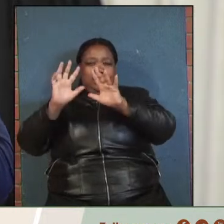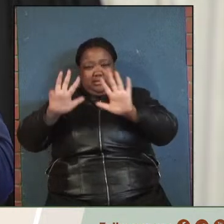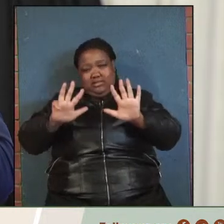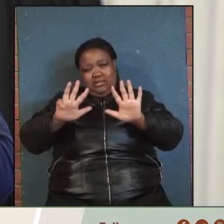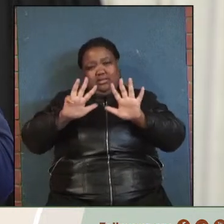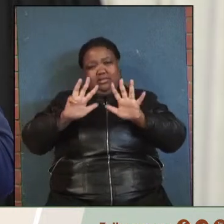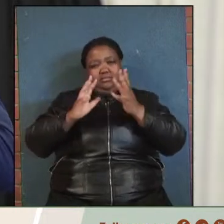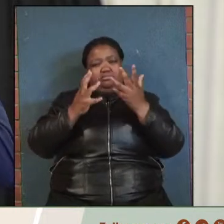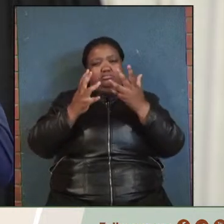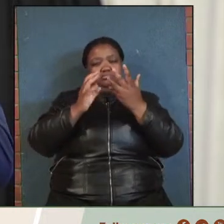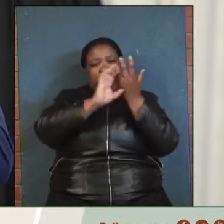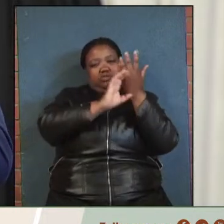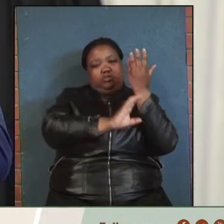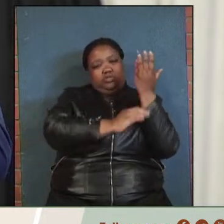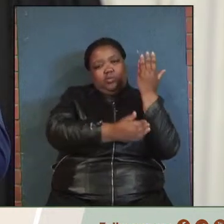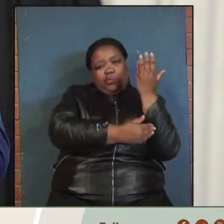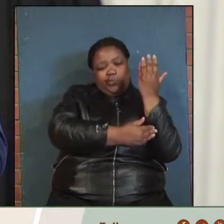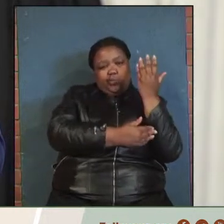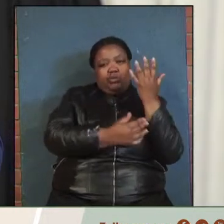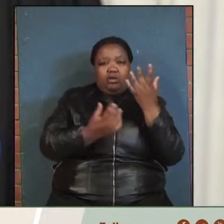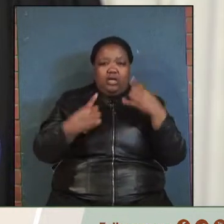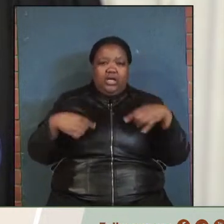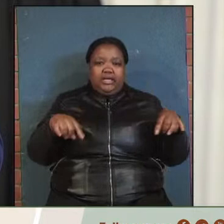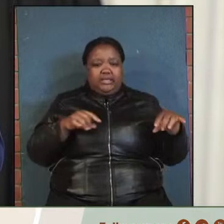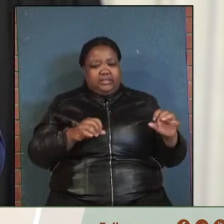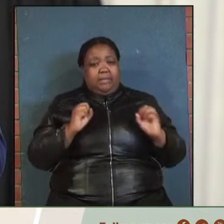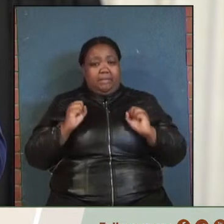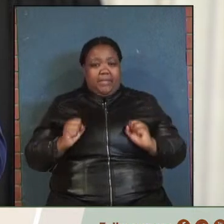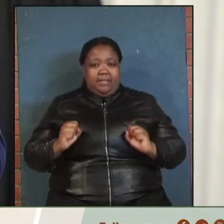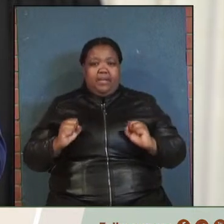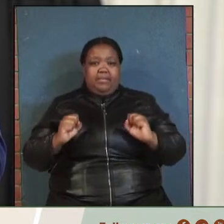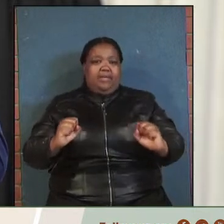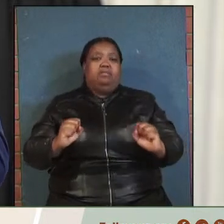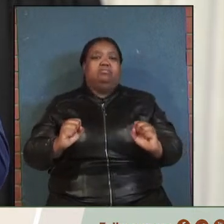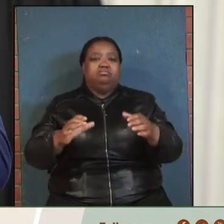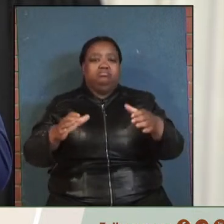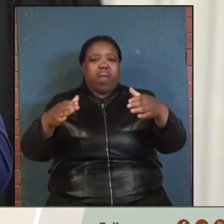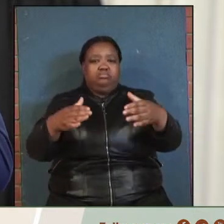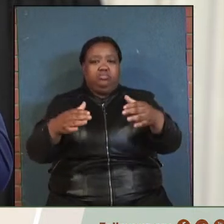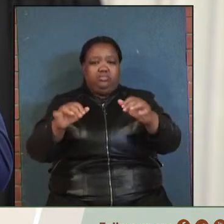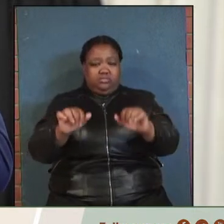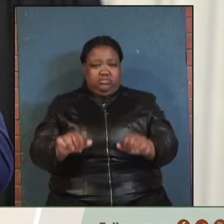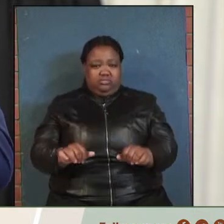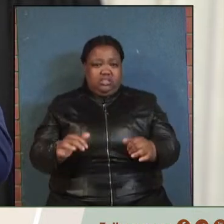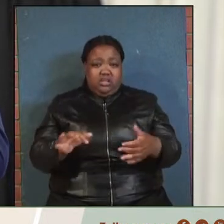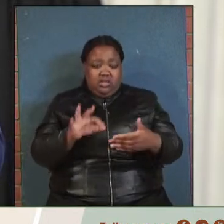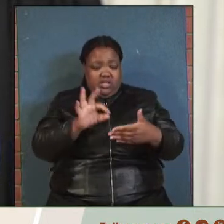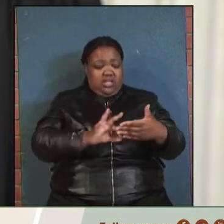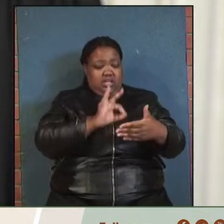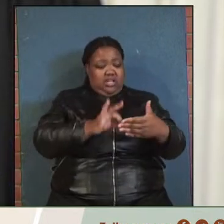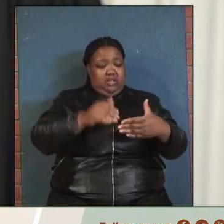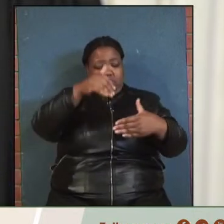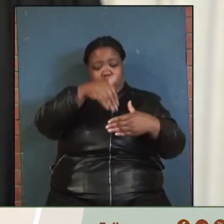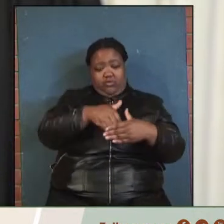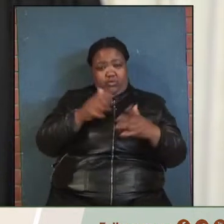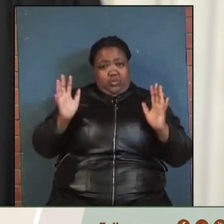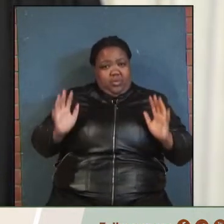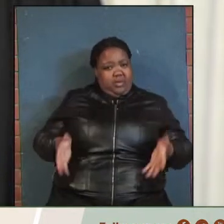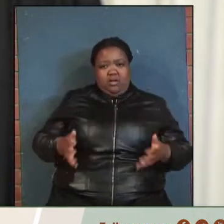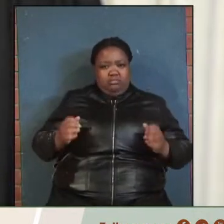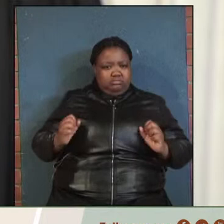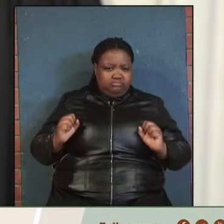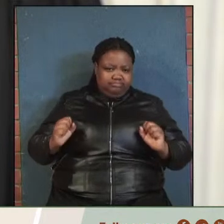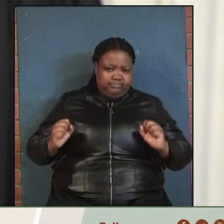body. We don't only exist during elections, but we are a permanent structure that